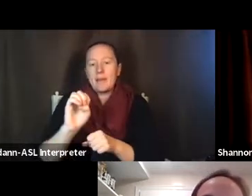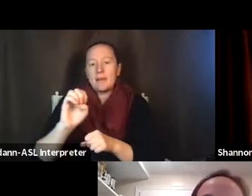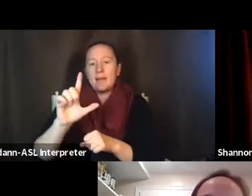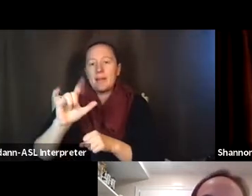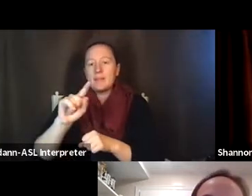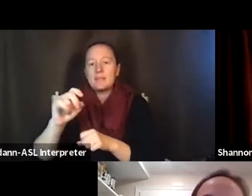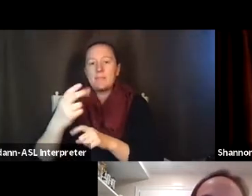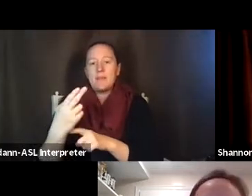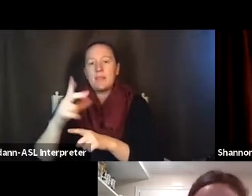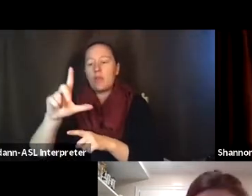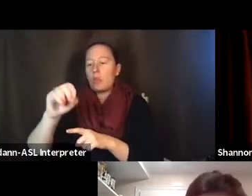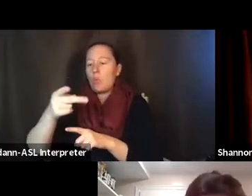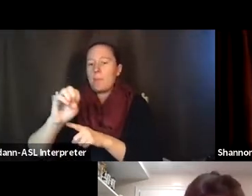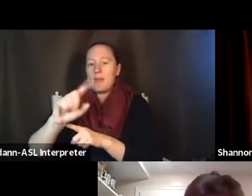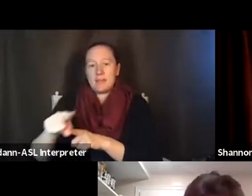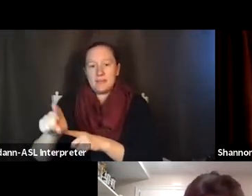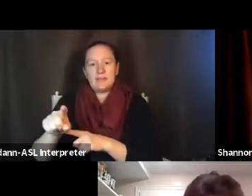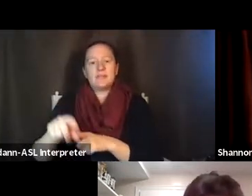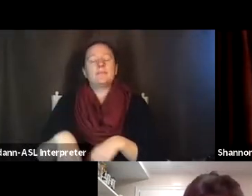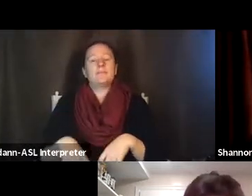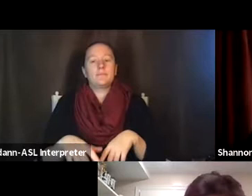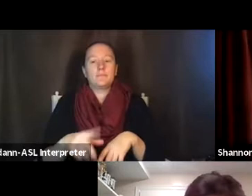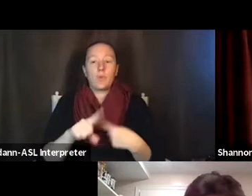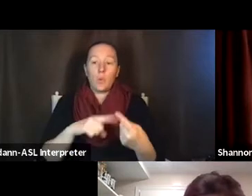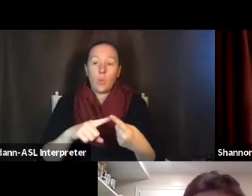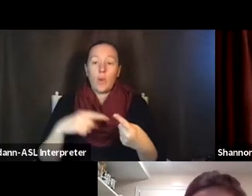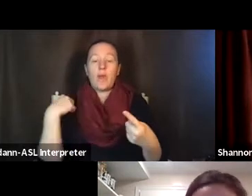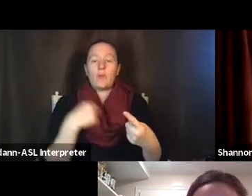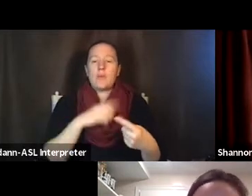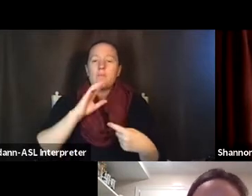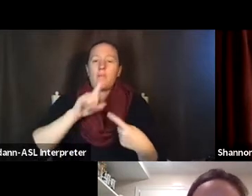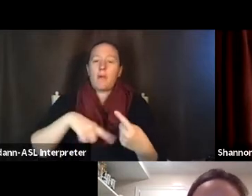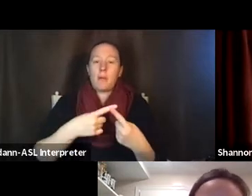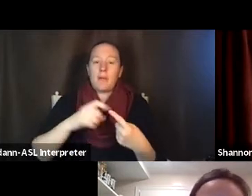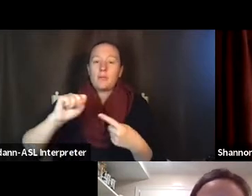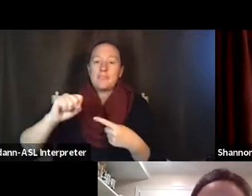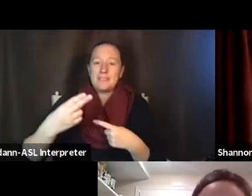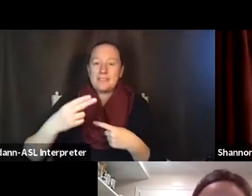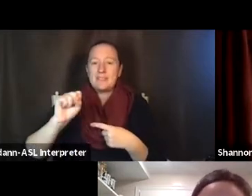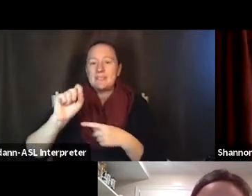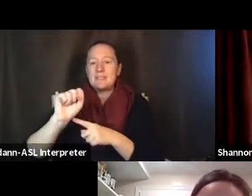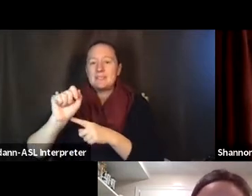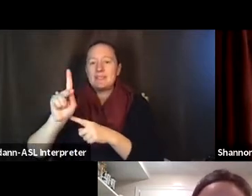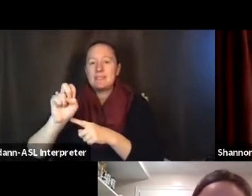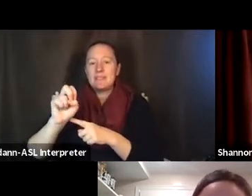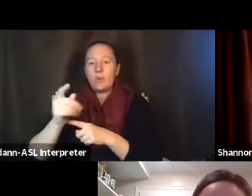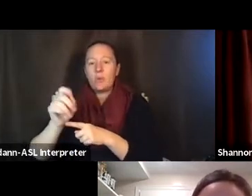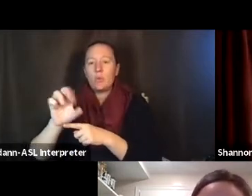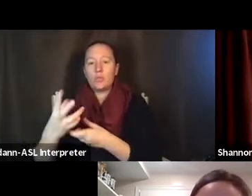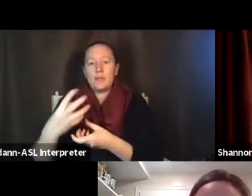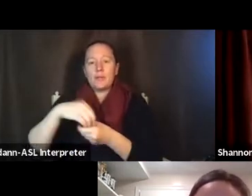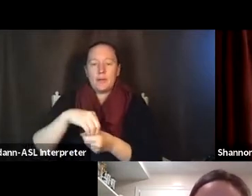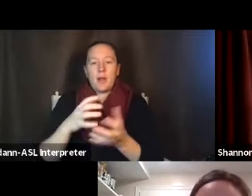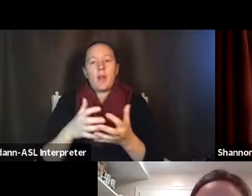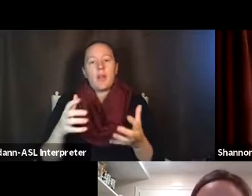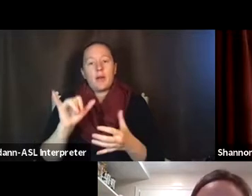Lopez. And when we talk a little bit about our stakeholder engagement, a lot of the stakeholder engagement was